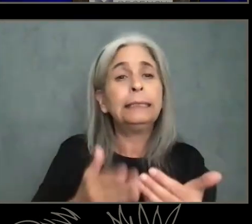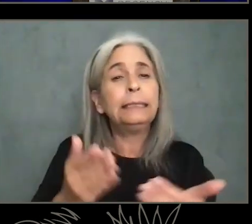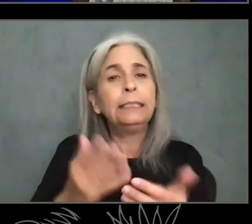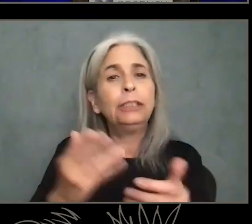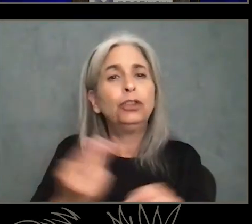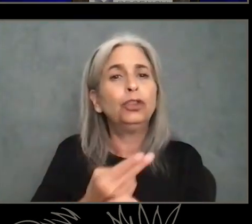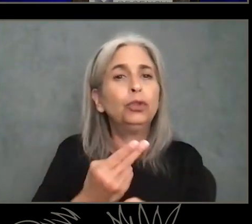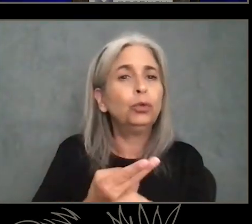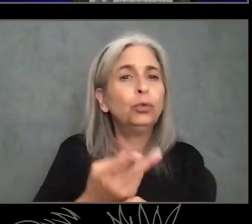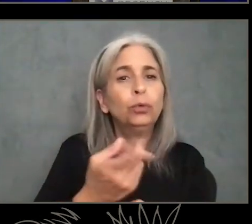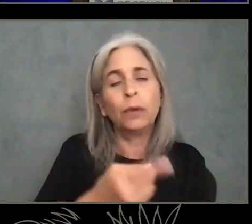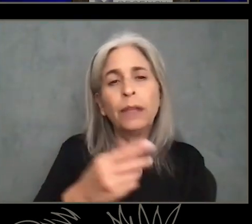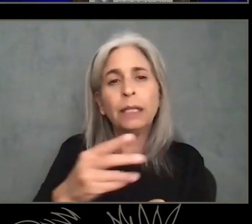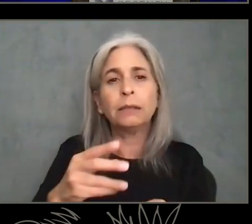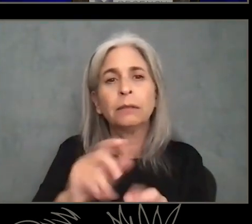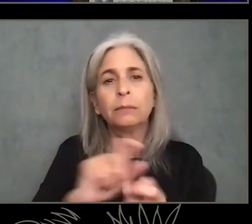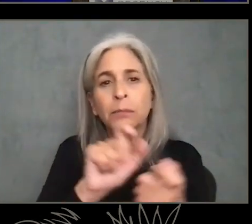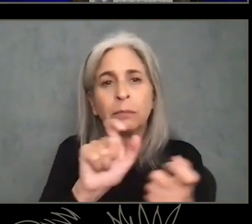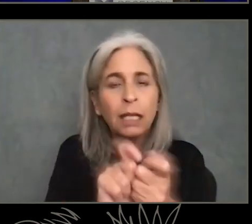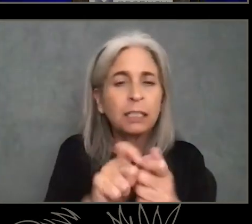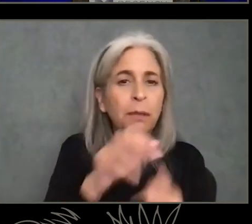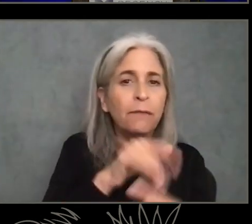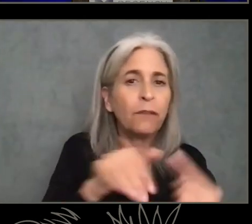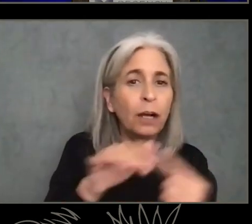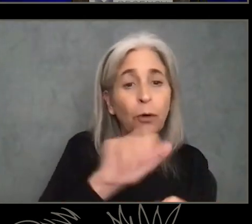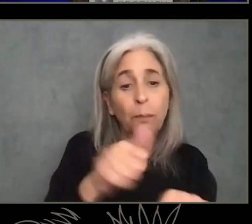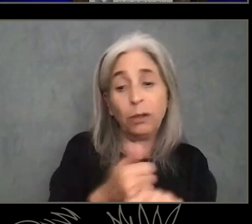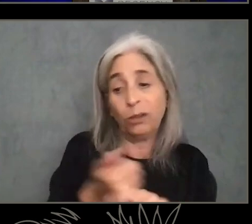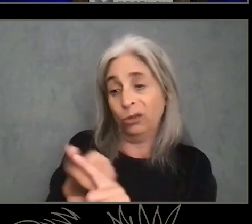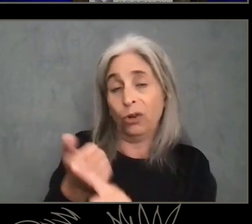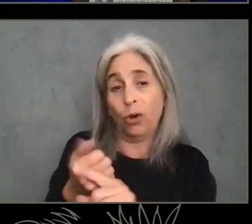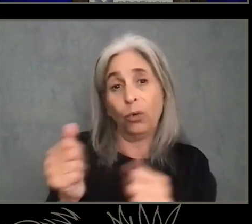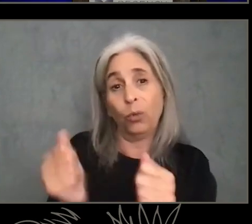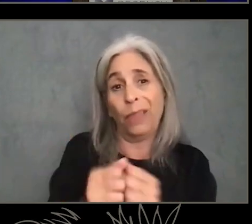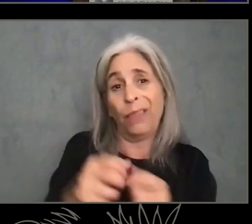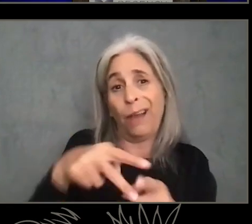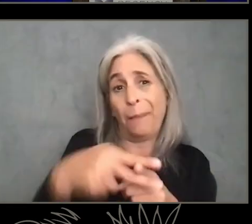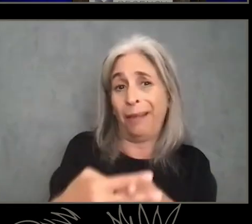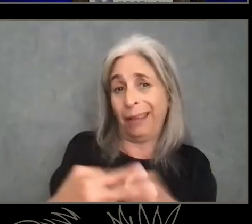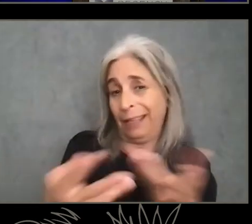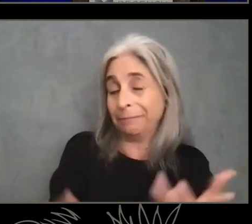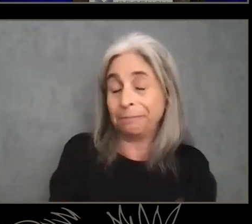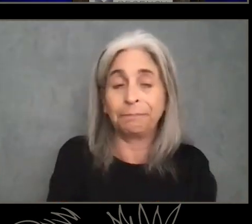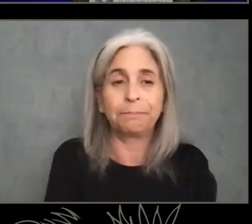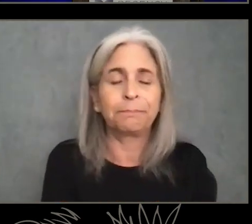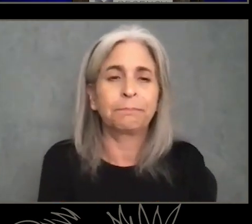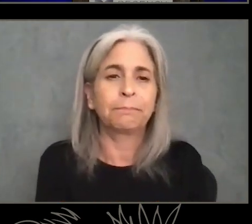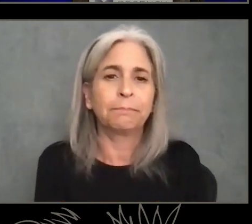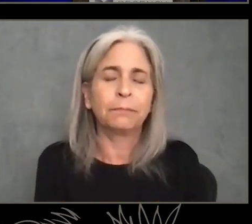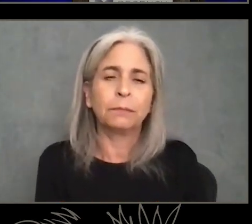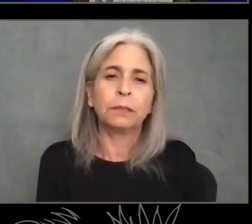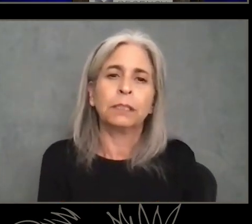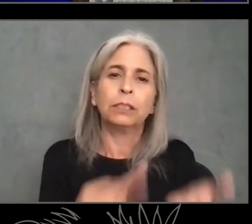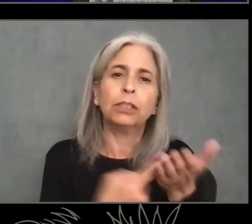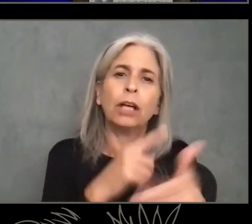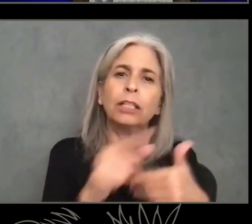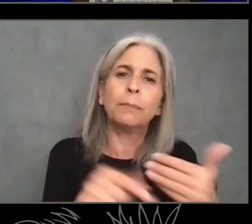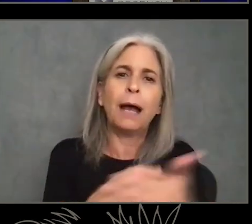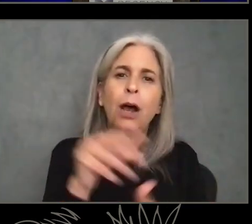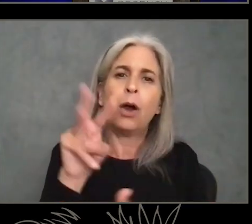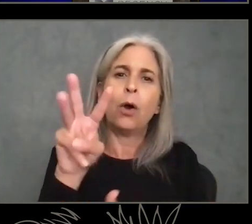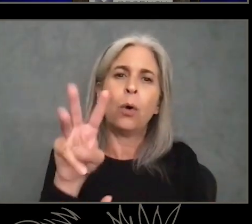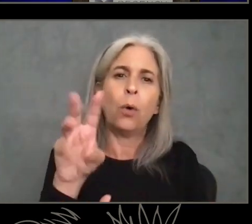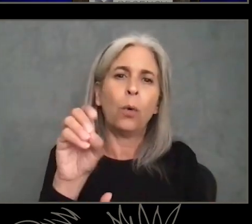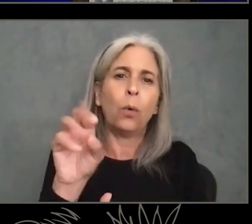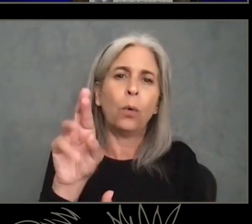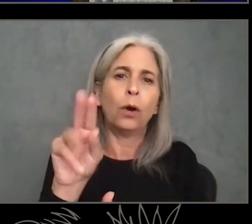use one of these custom environments or even build your own as a plugin. And I talked about Workerd as an environment